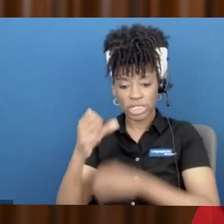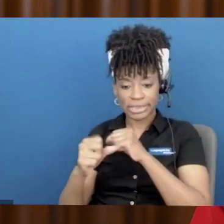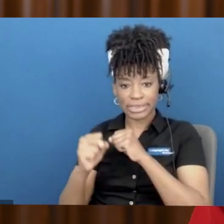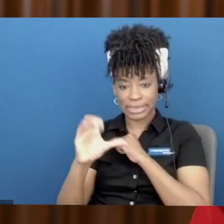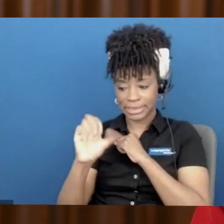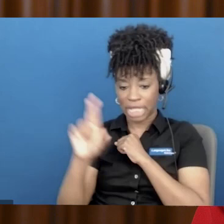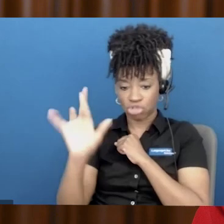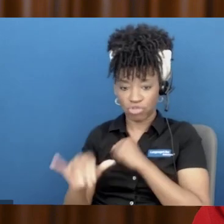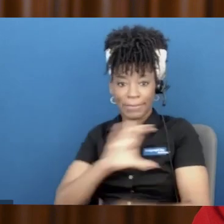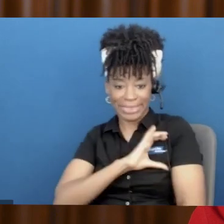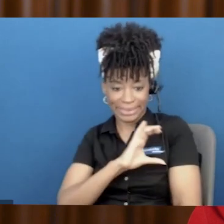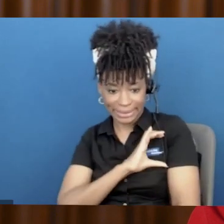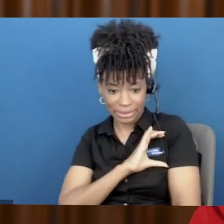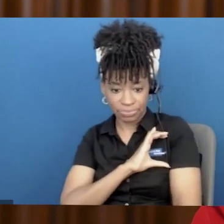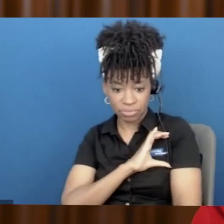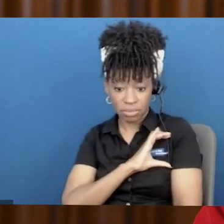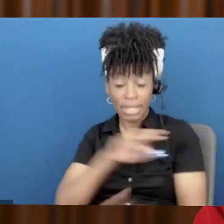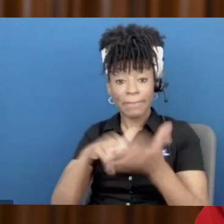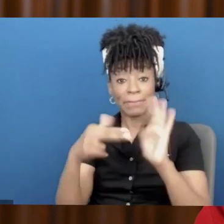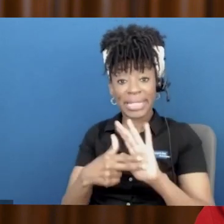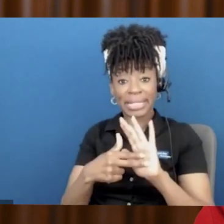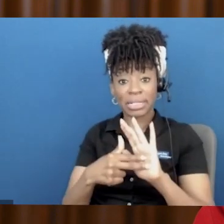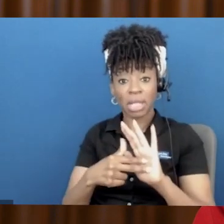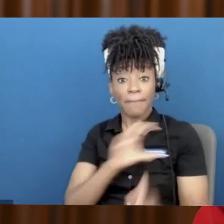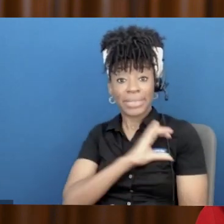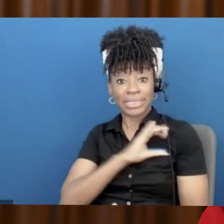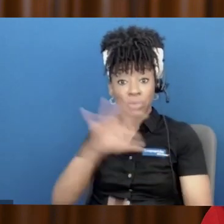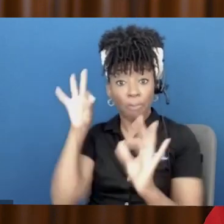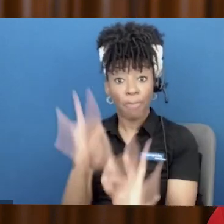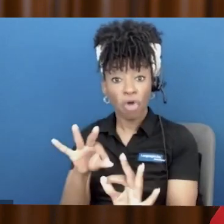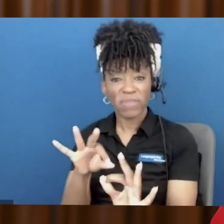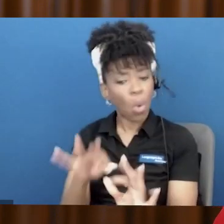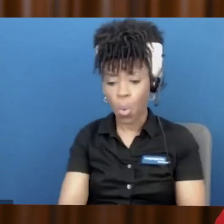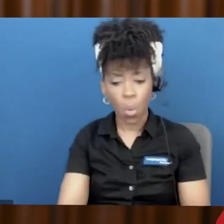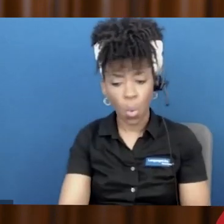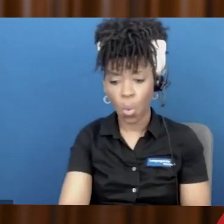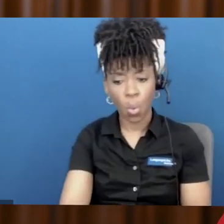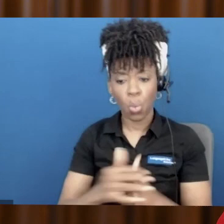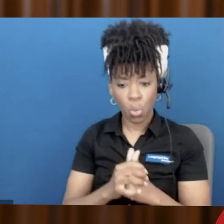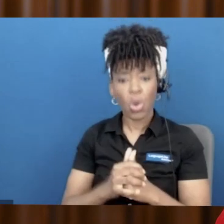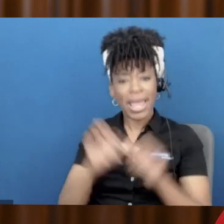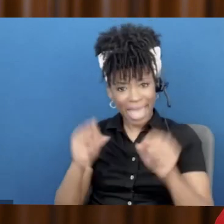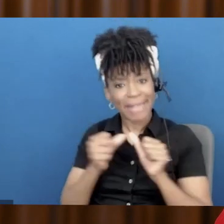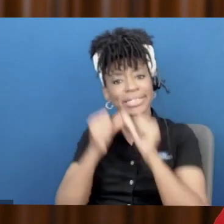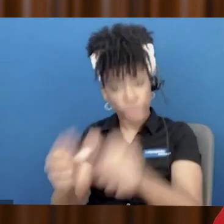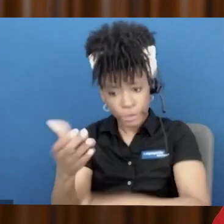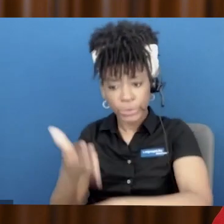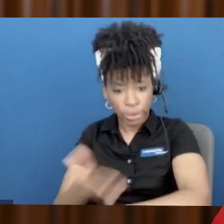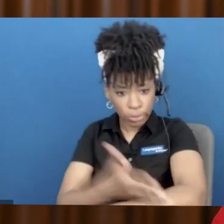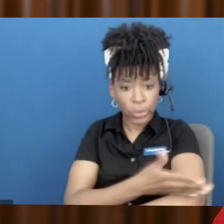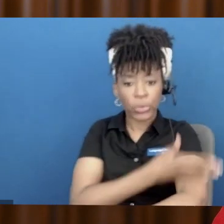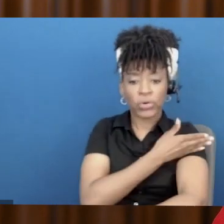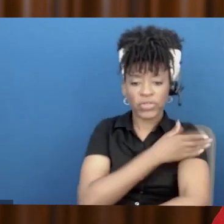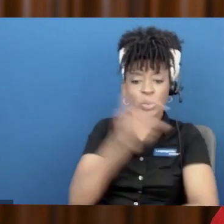We need to acknowledge the good work that has already been done, acknowledge the real harms experienced by the Black community in